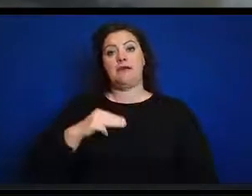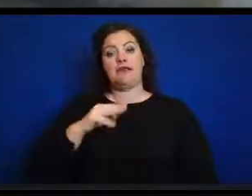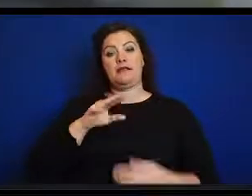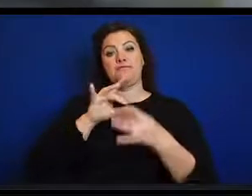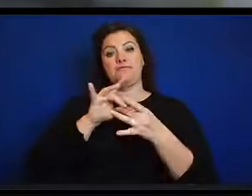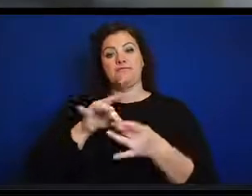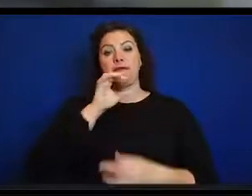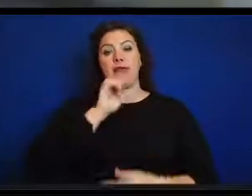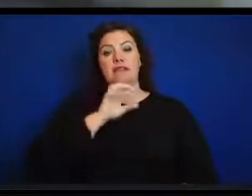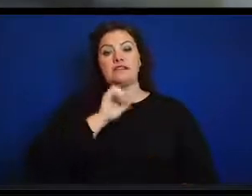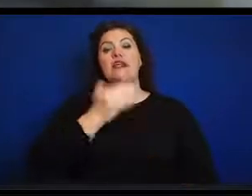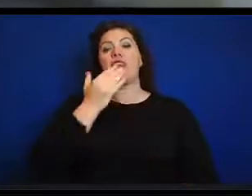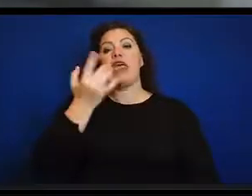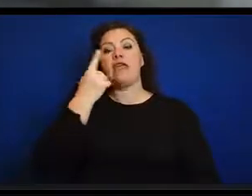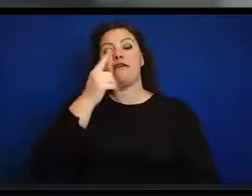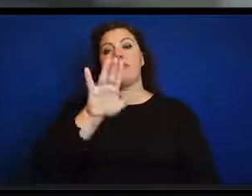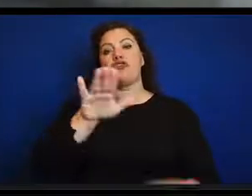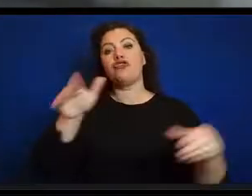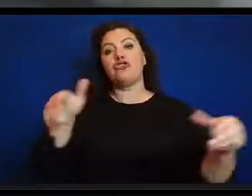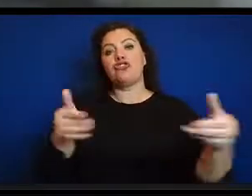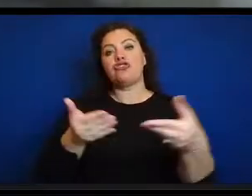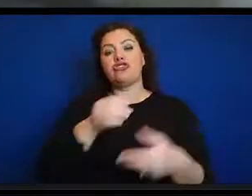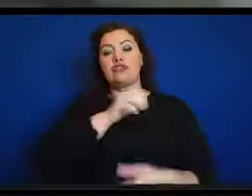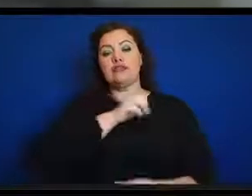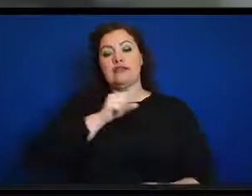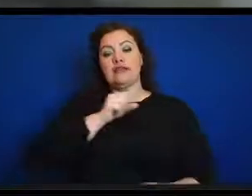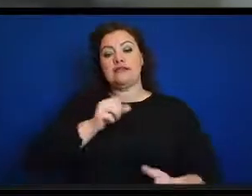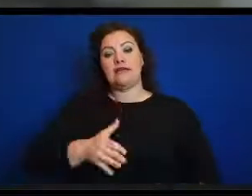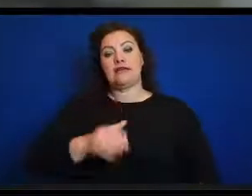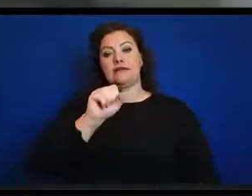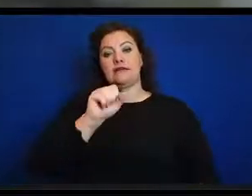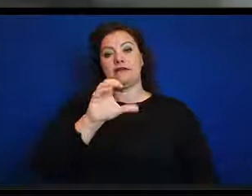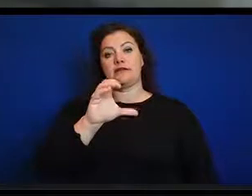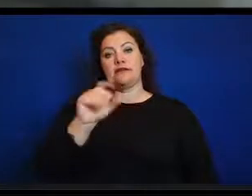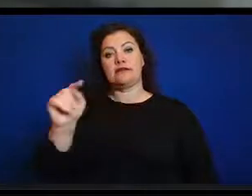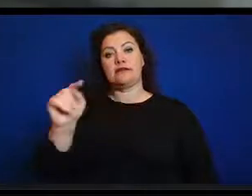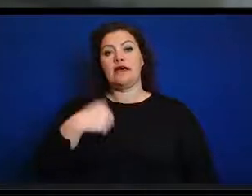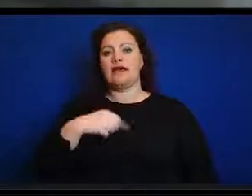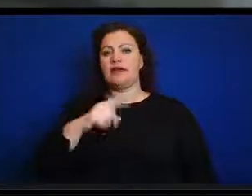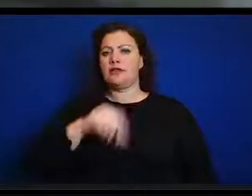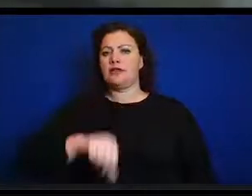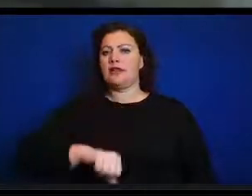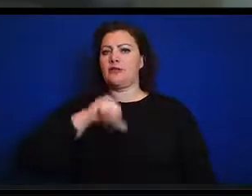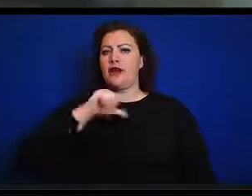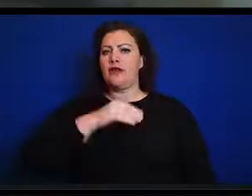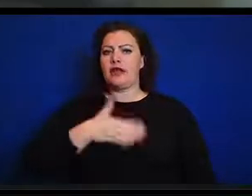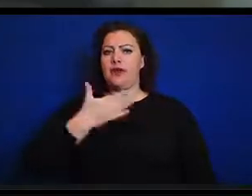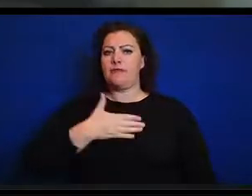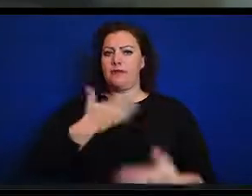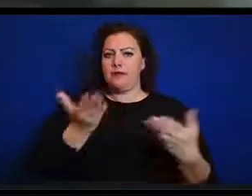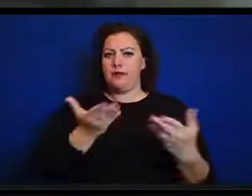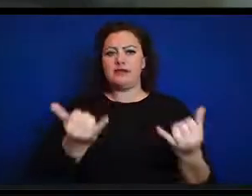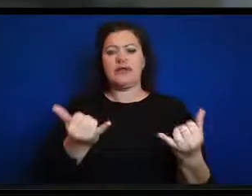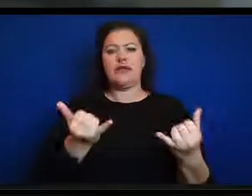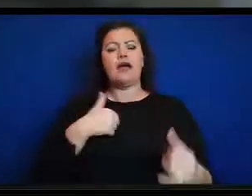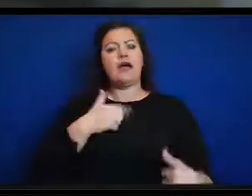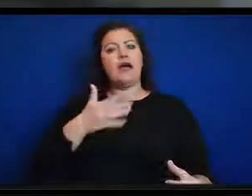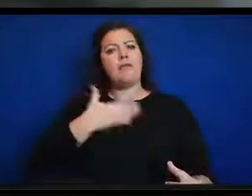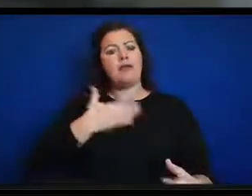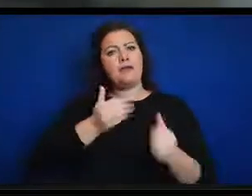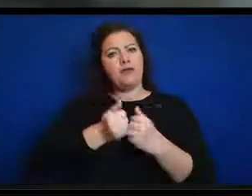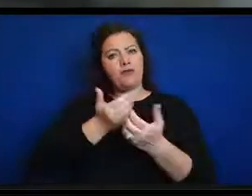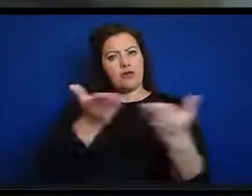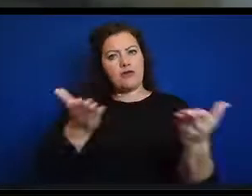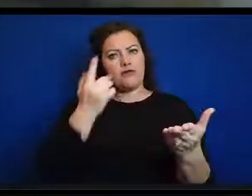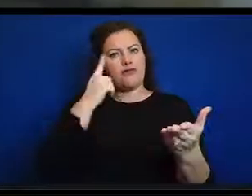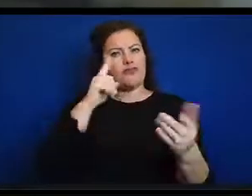Thank you for the introduction, Senator Scott. I am very proud and happy to be with you today. I'm happy to be with you for a number